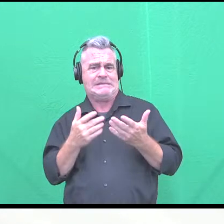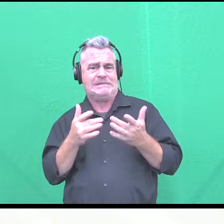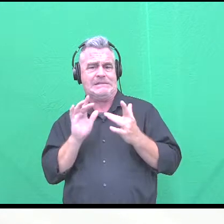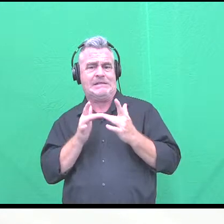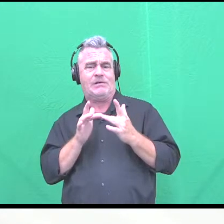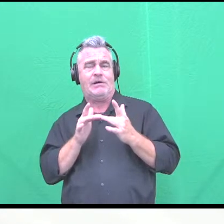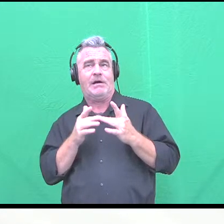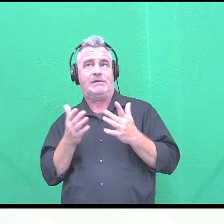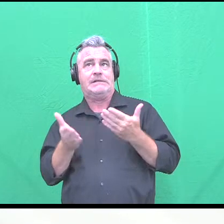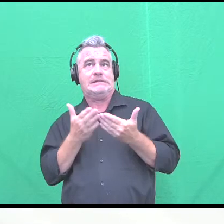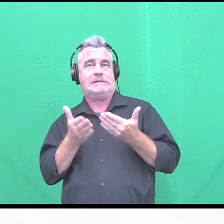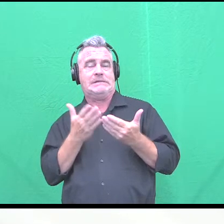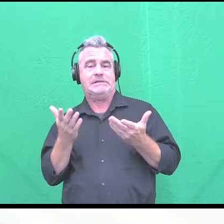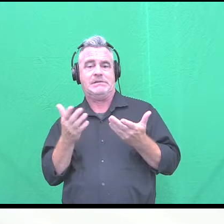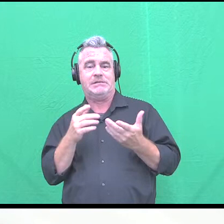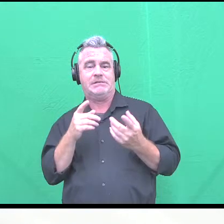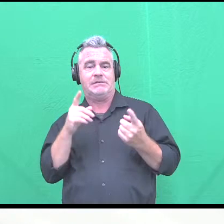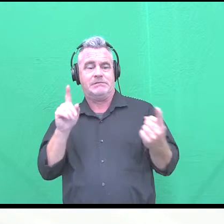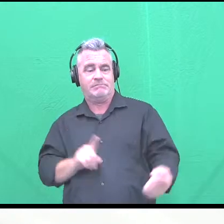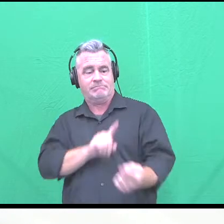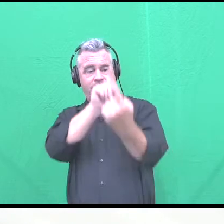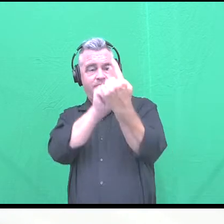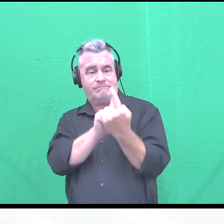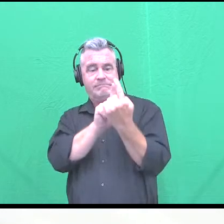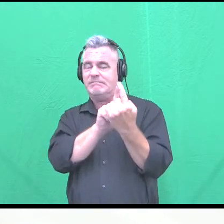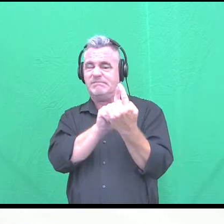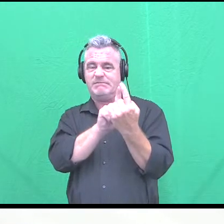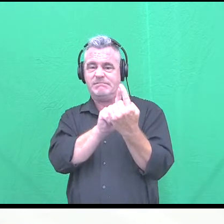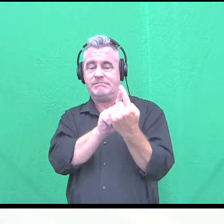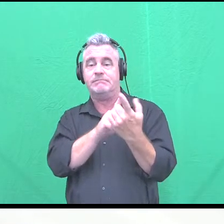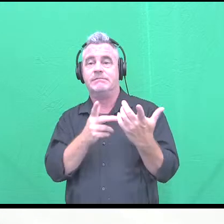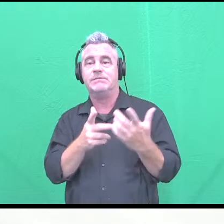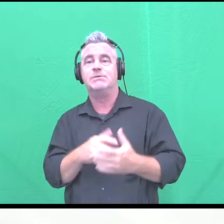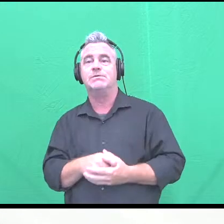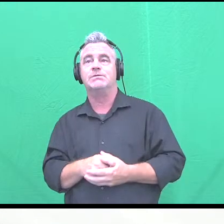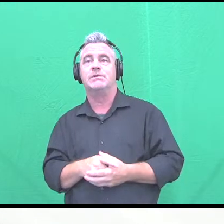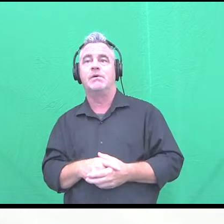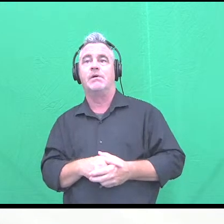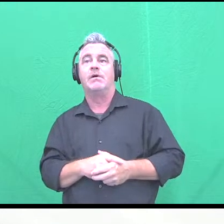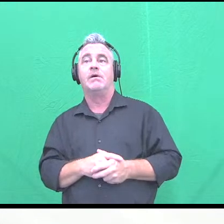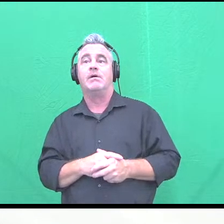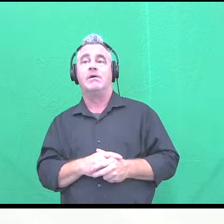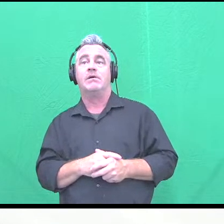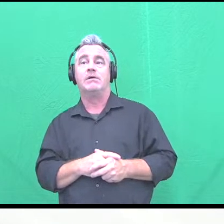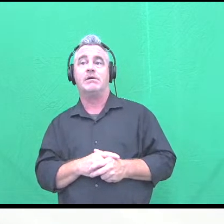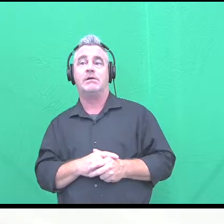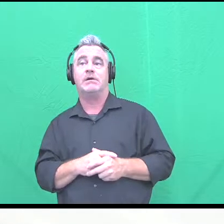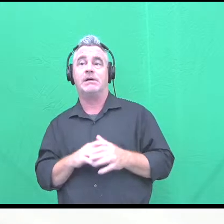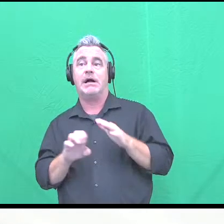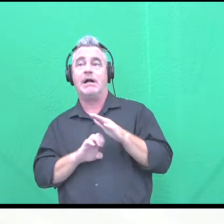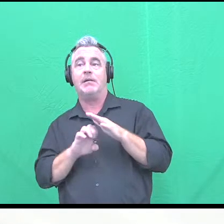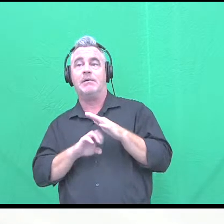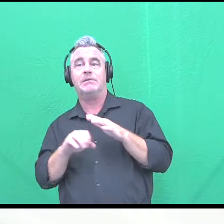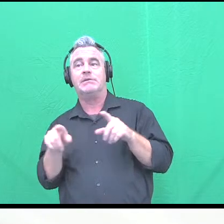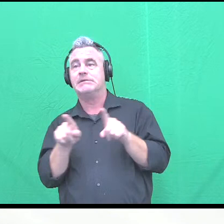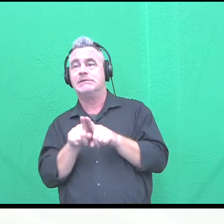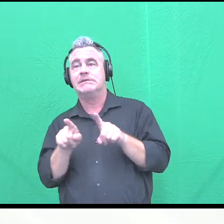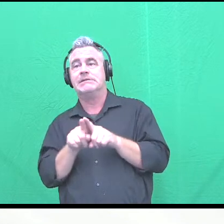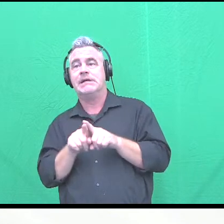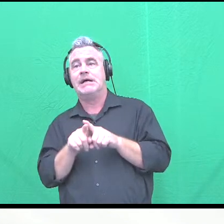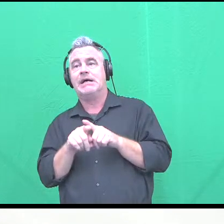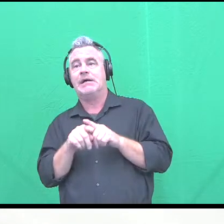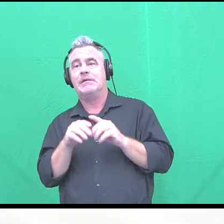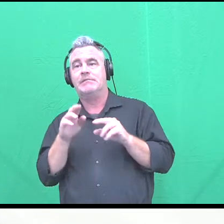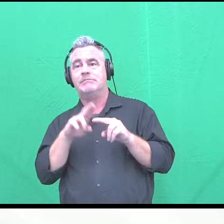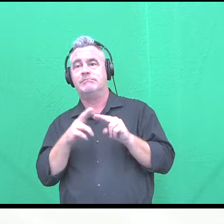You'll see the percentages for attendance is about the same at elementary and fell a little bit at the middle school